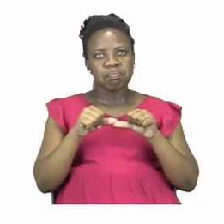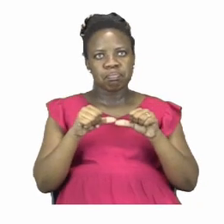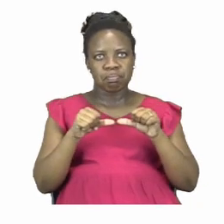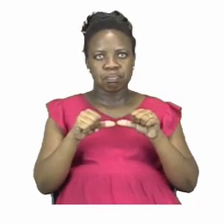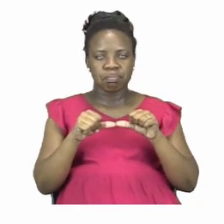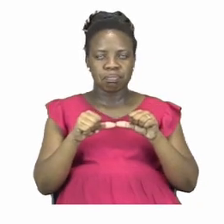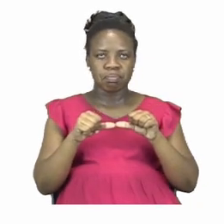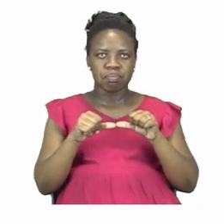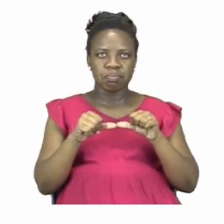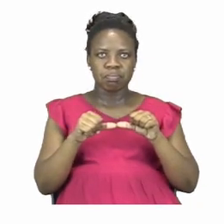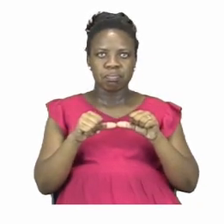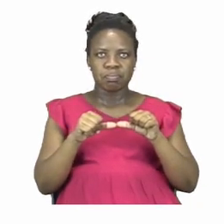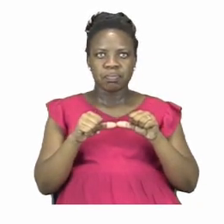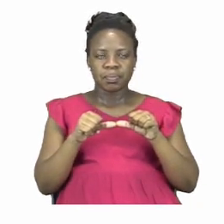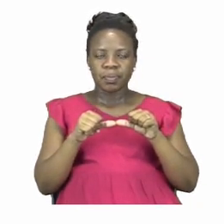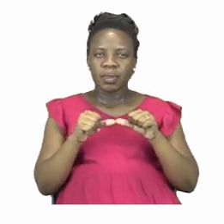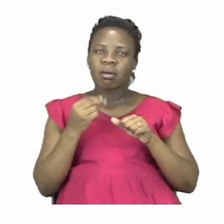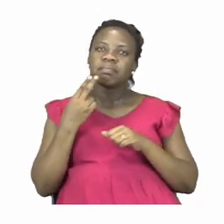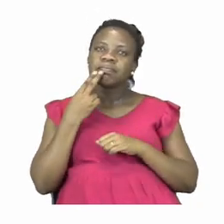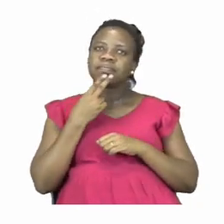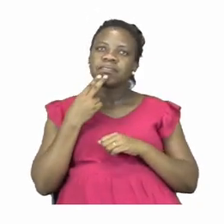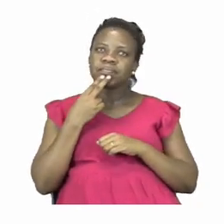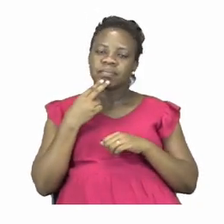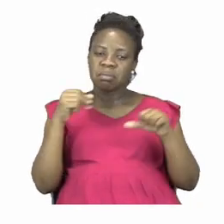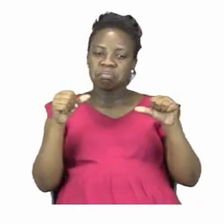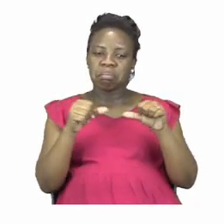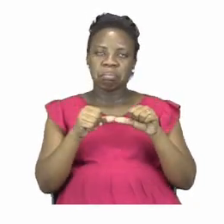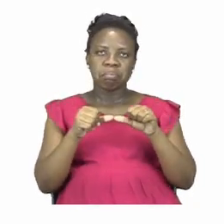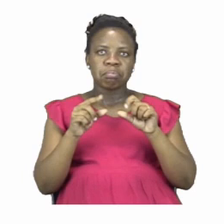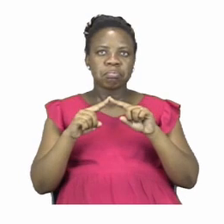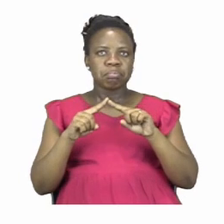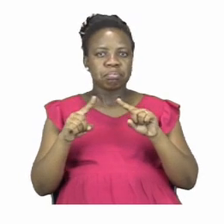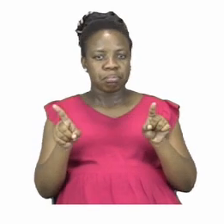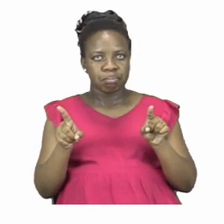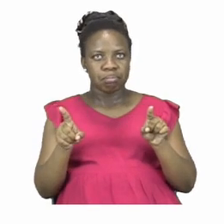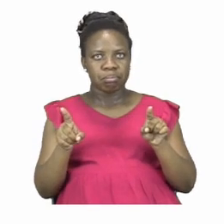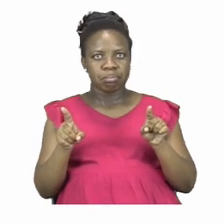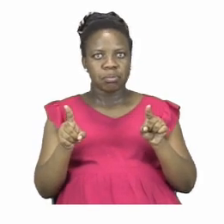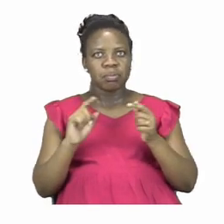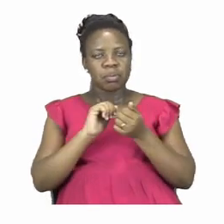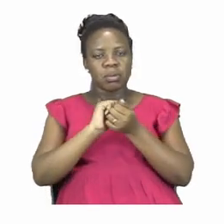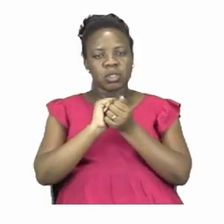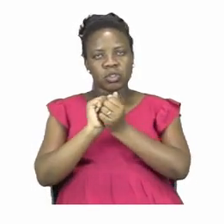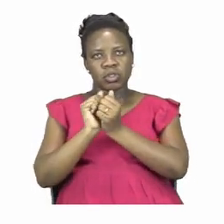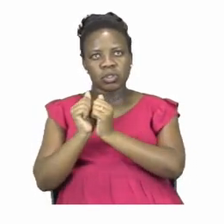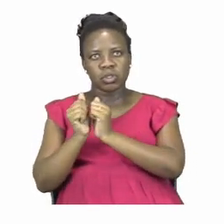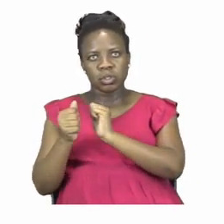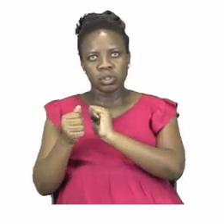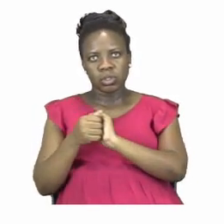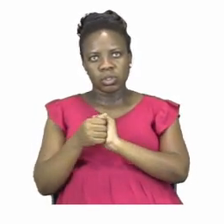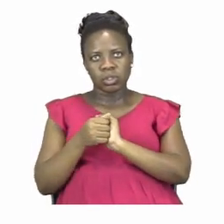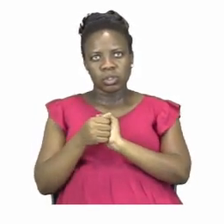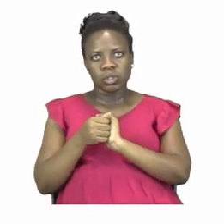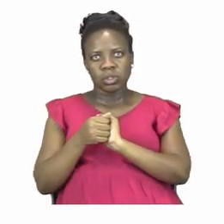have different sizes of pencils that we have to put in centimeters. Now, this is very easy because